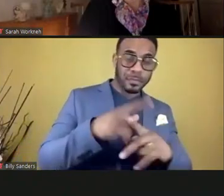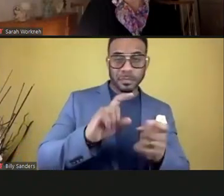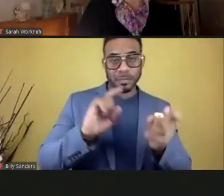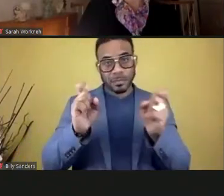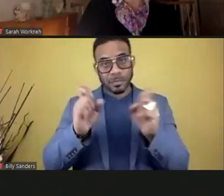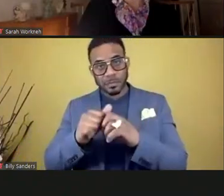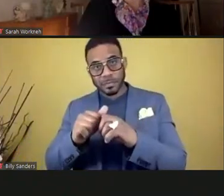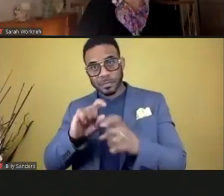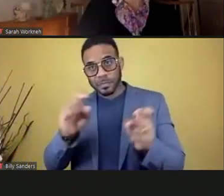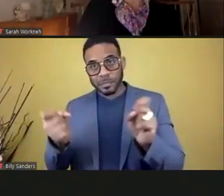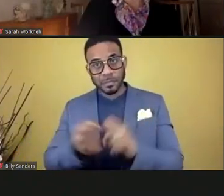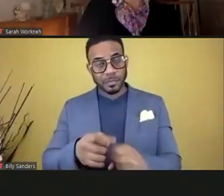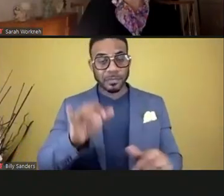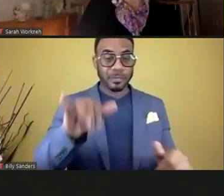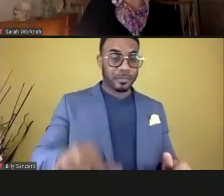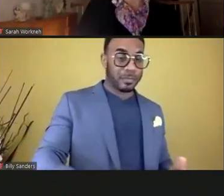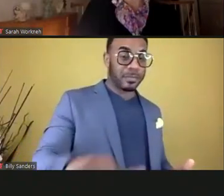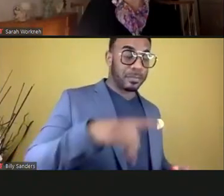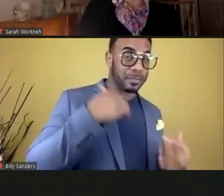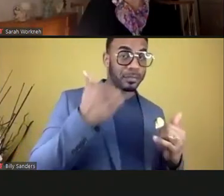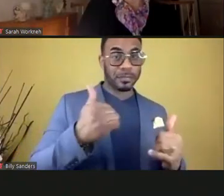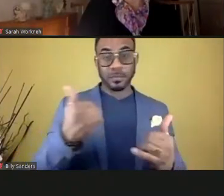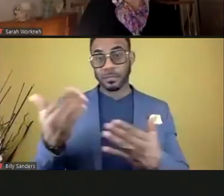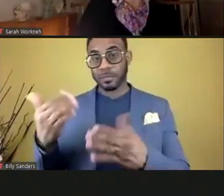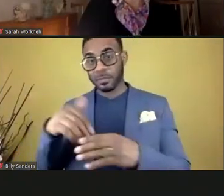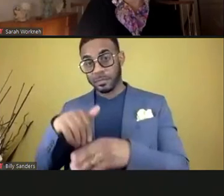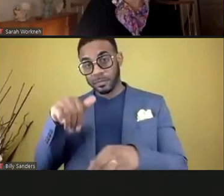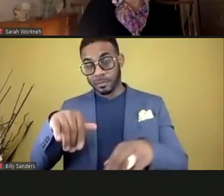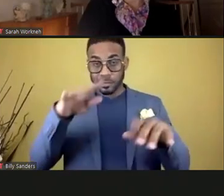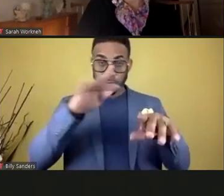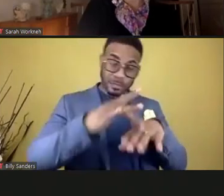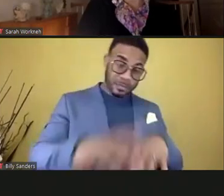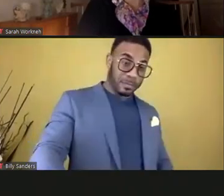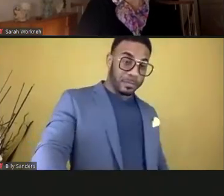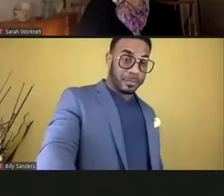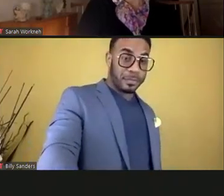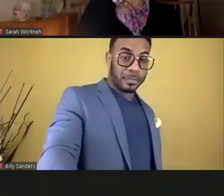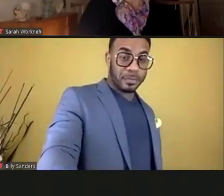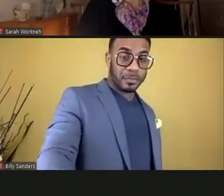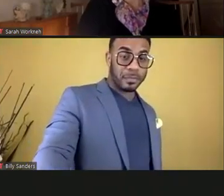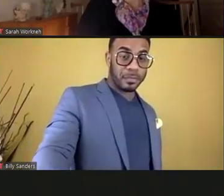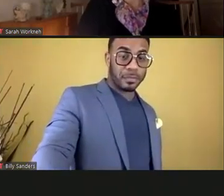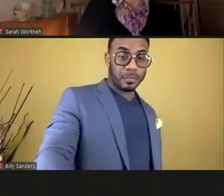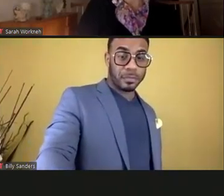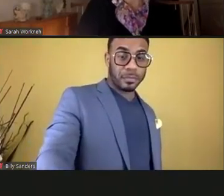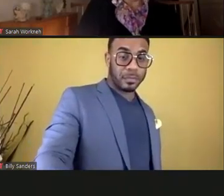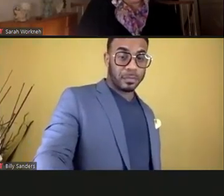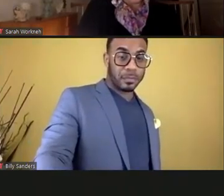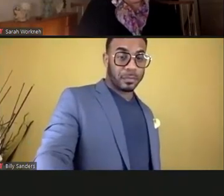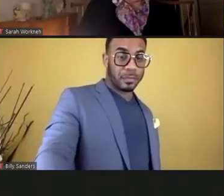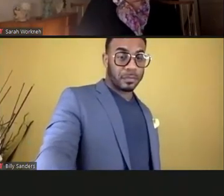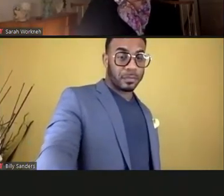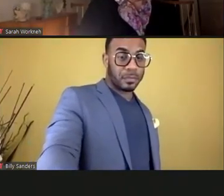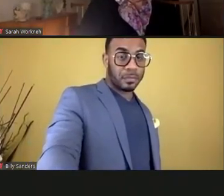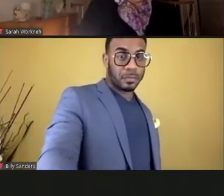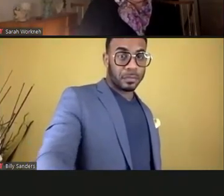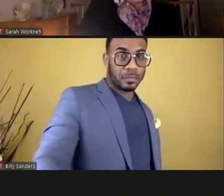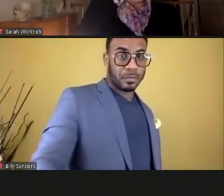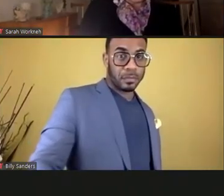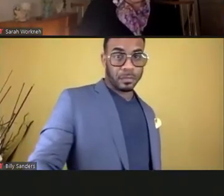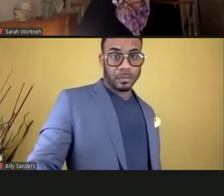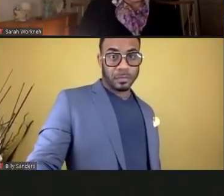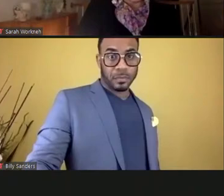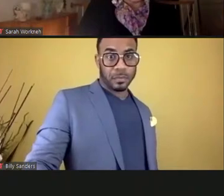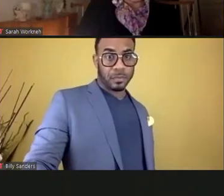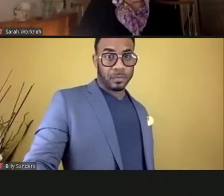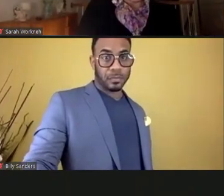and transformations that we are trying to bring into this space. And so like I'm hoping, and it's already happening and it's been